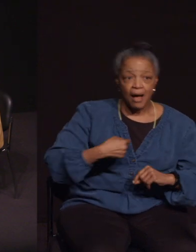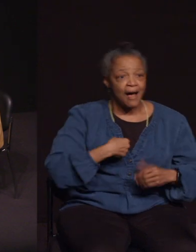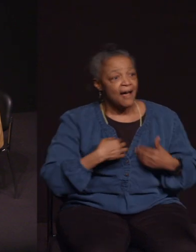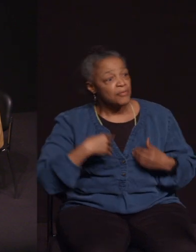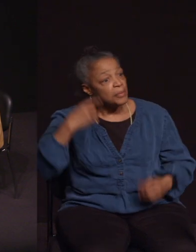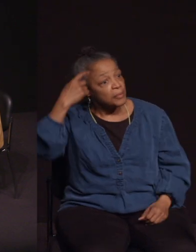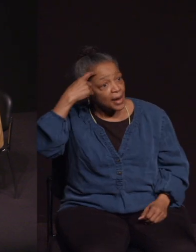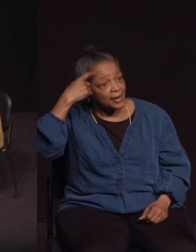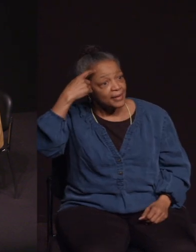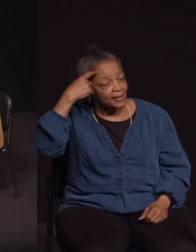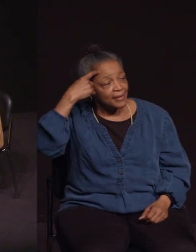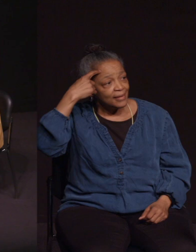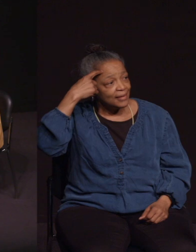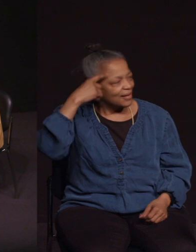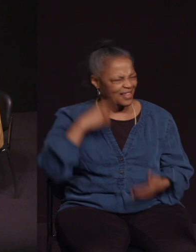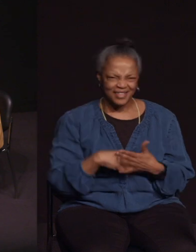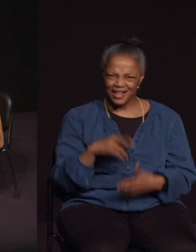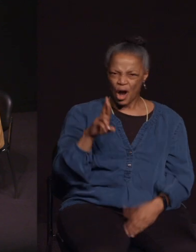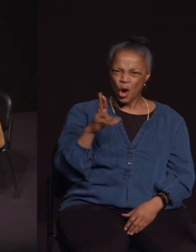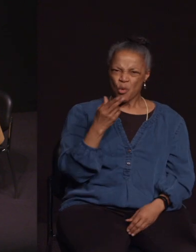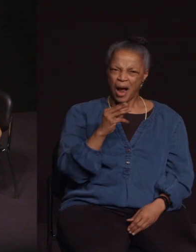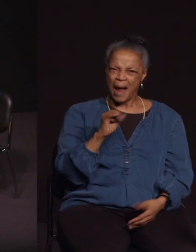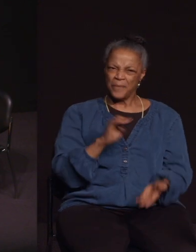you know. Oh, that kind of rhymed. That's new.